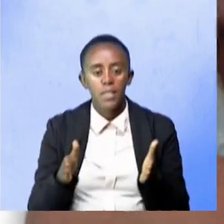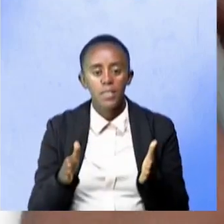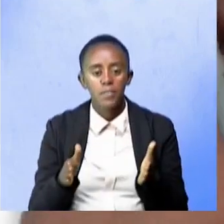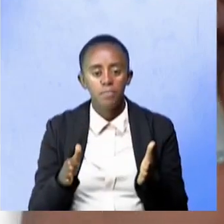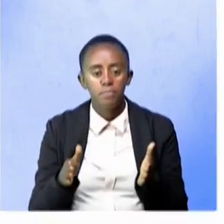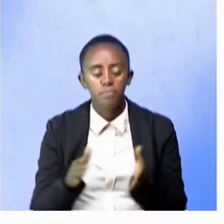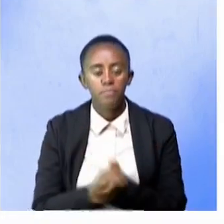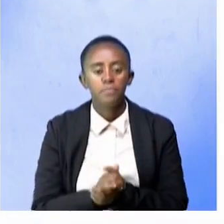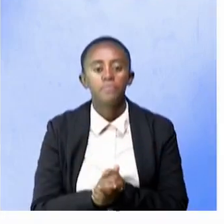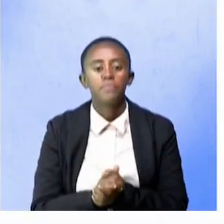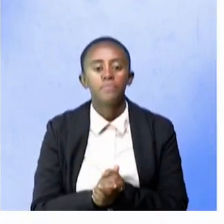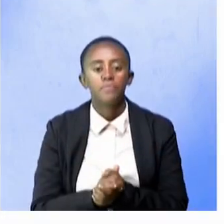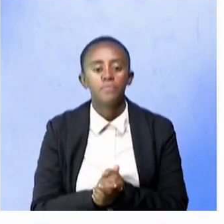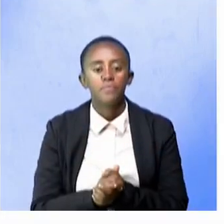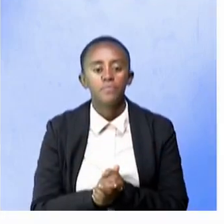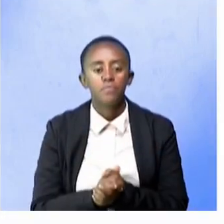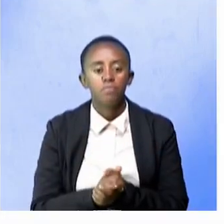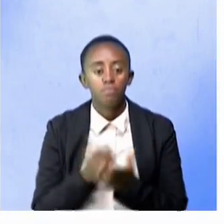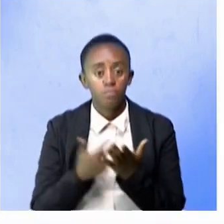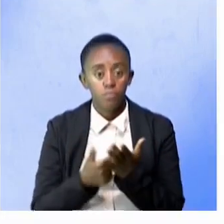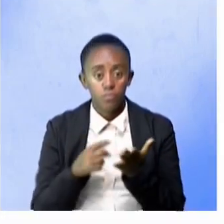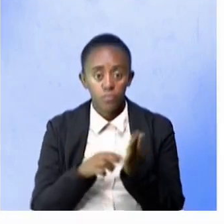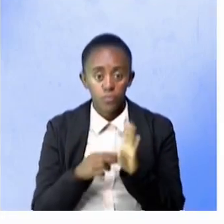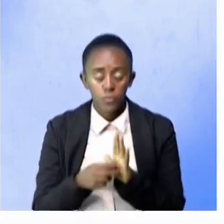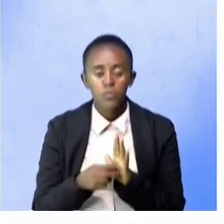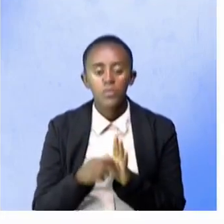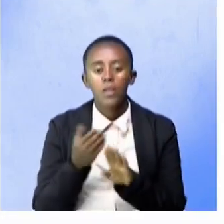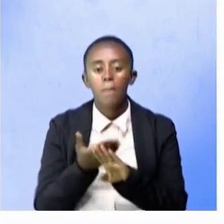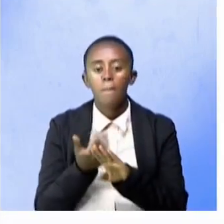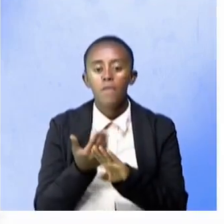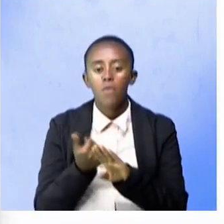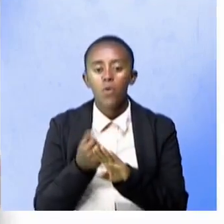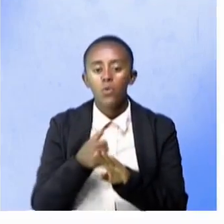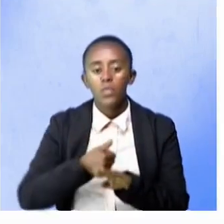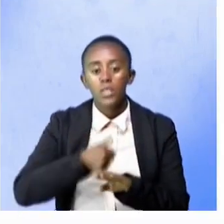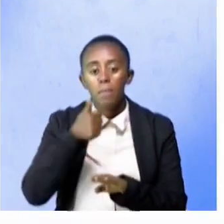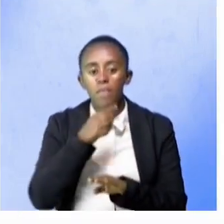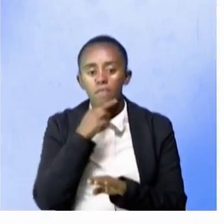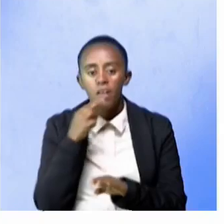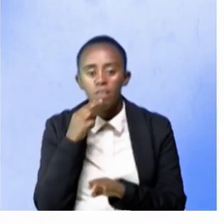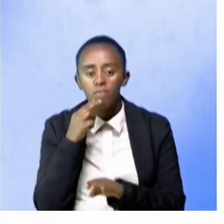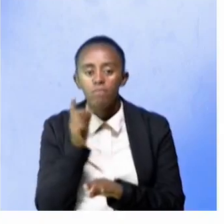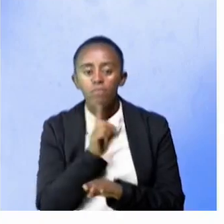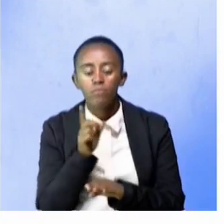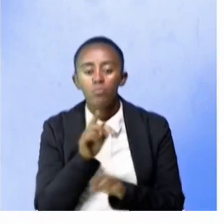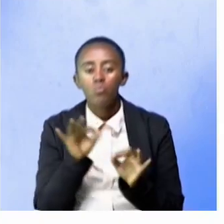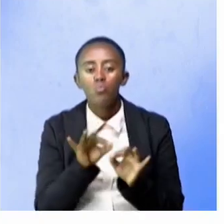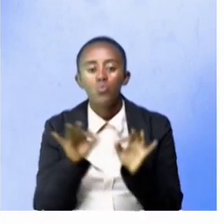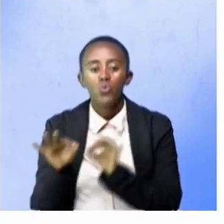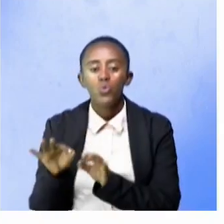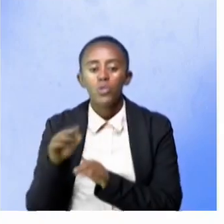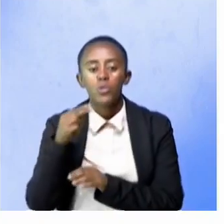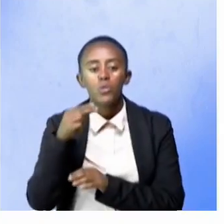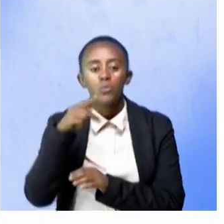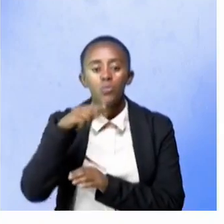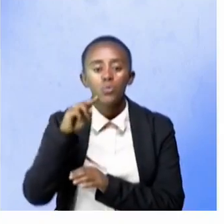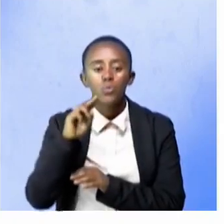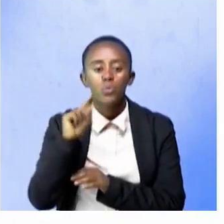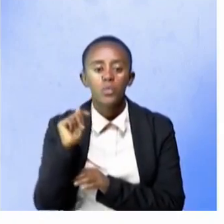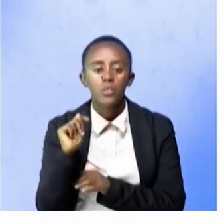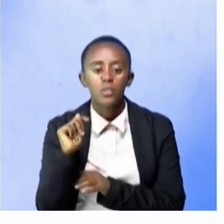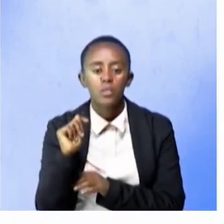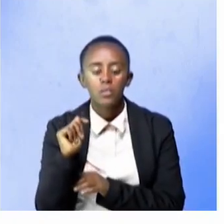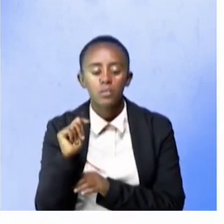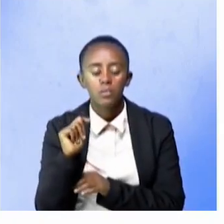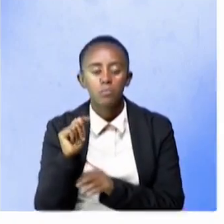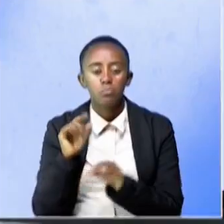Look at. This is what you mean that before the main verb means here is the main verb. In other words, after the subject.